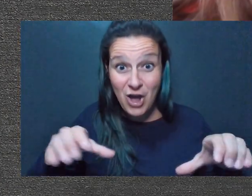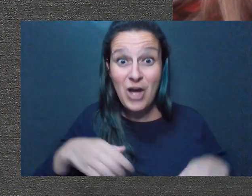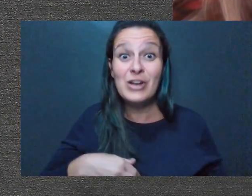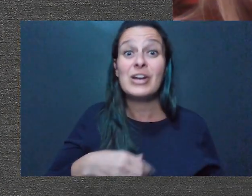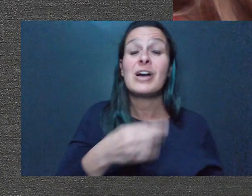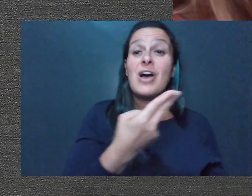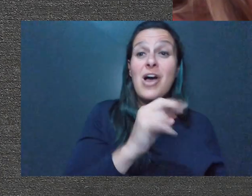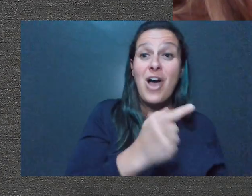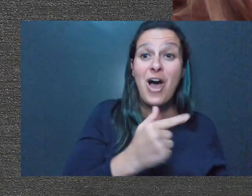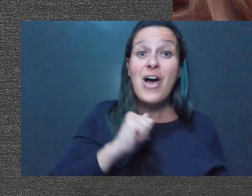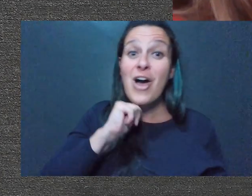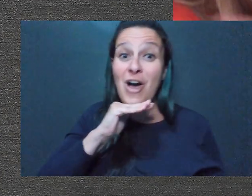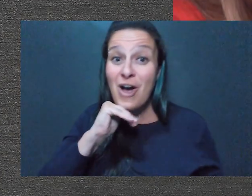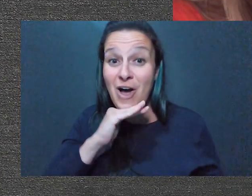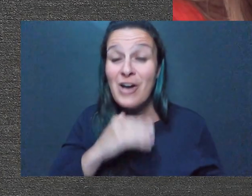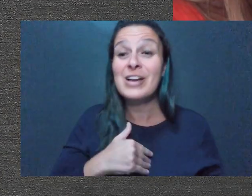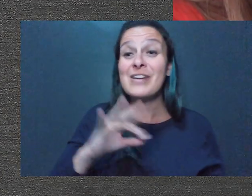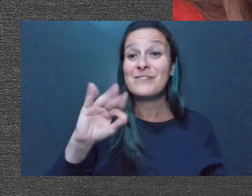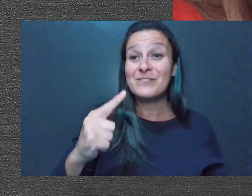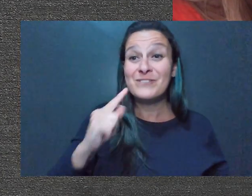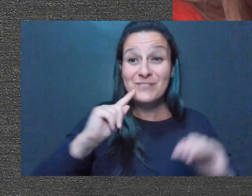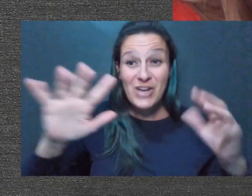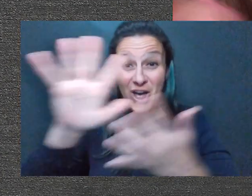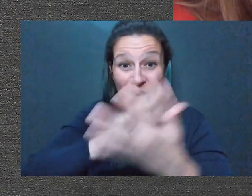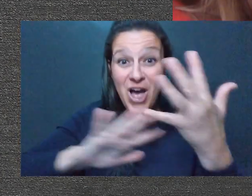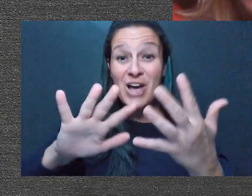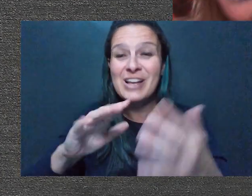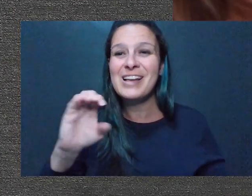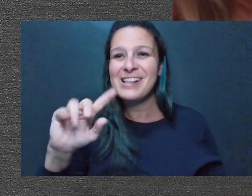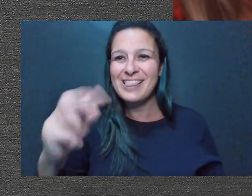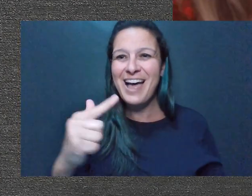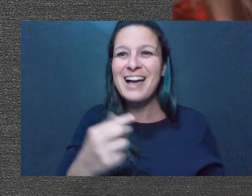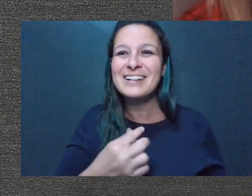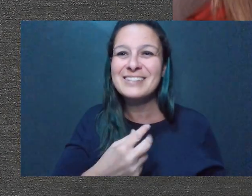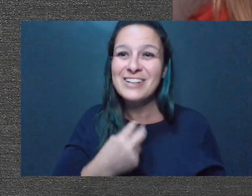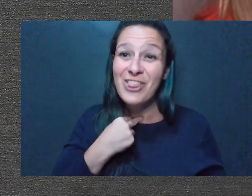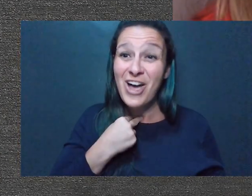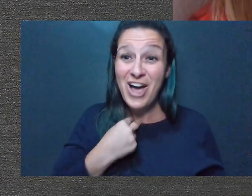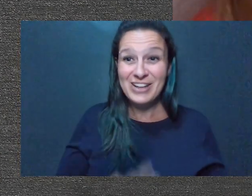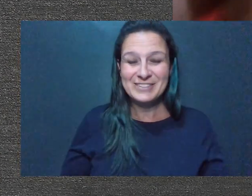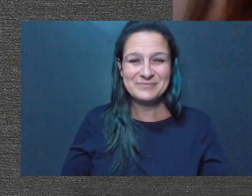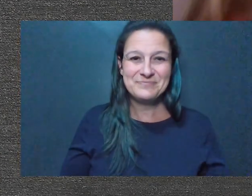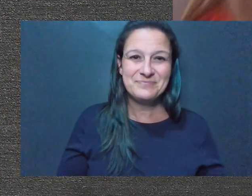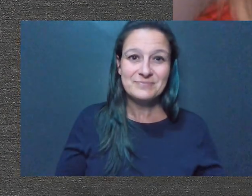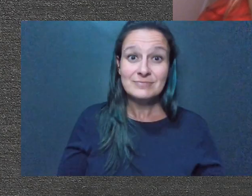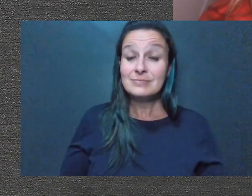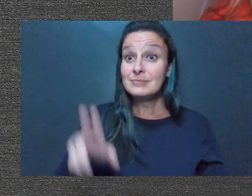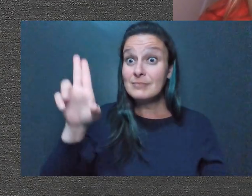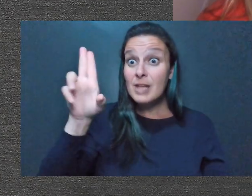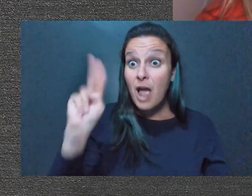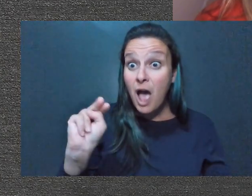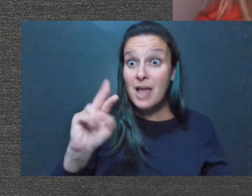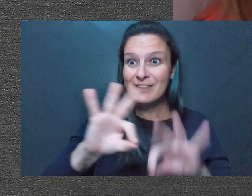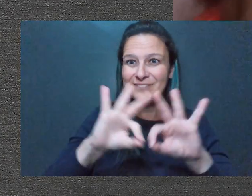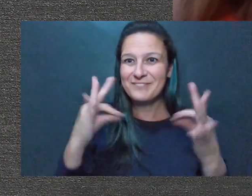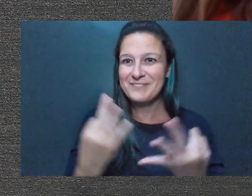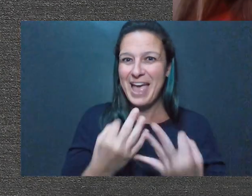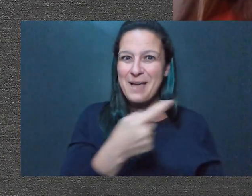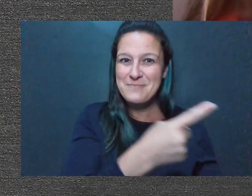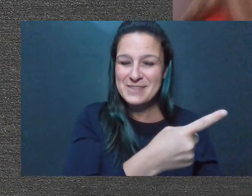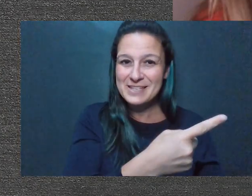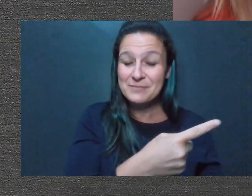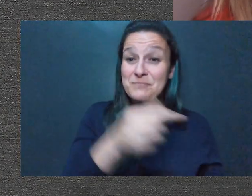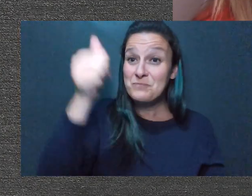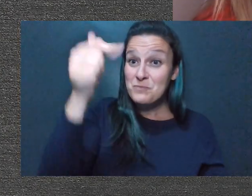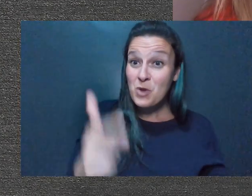fog, clog. The Og family. This is the Un family. All